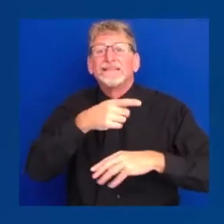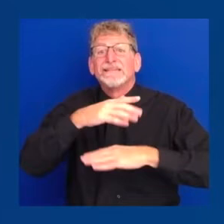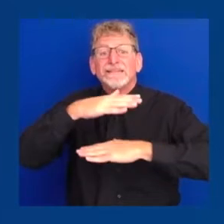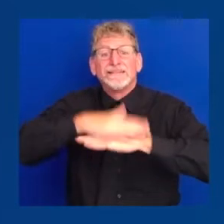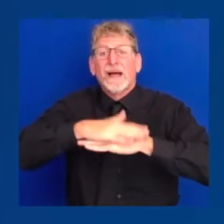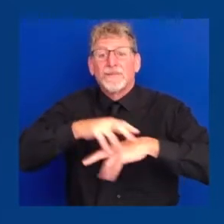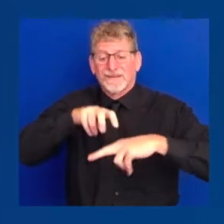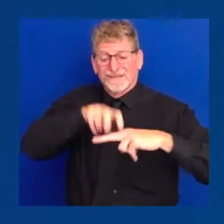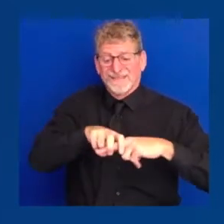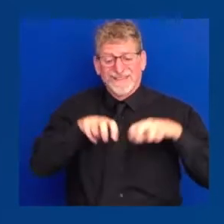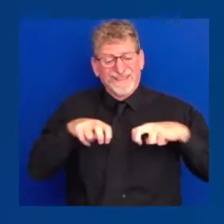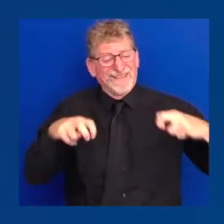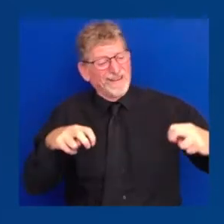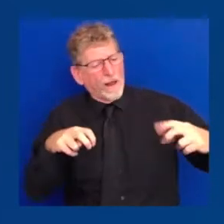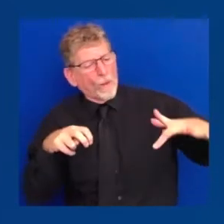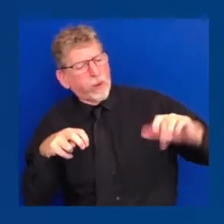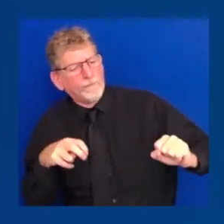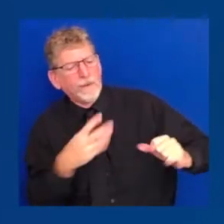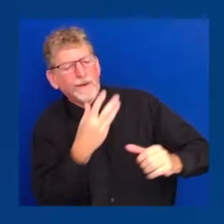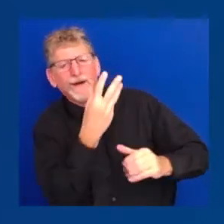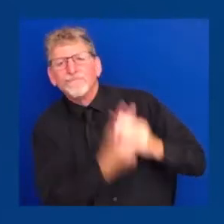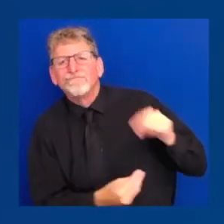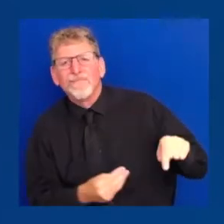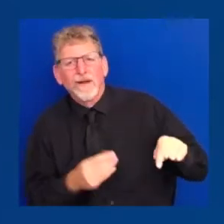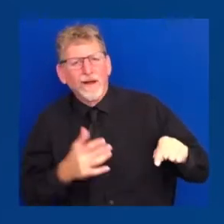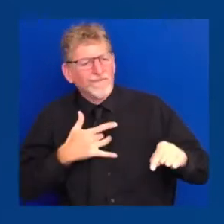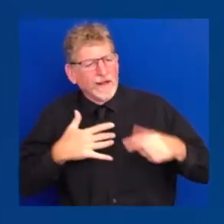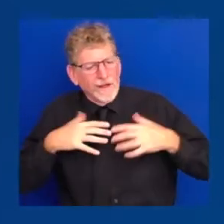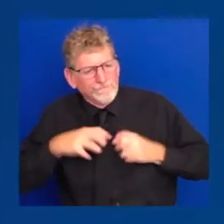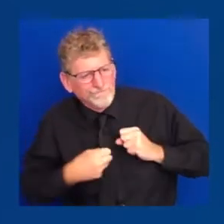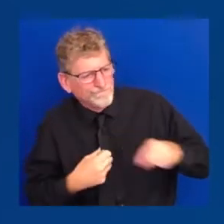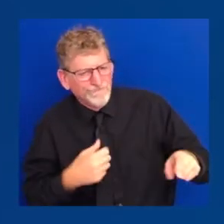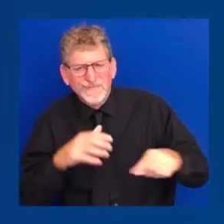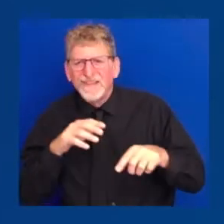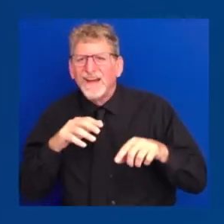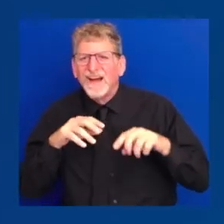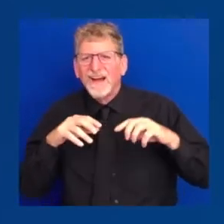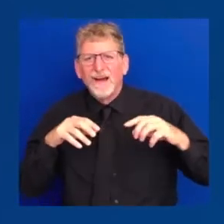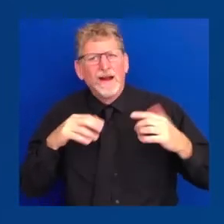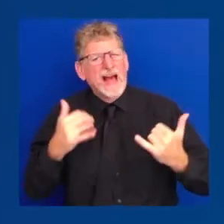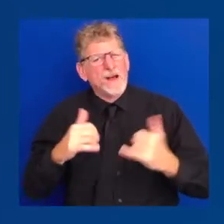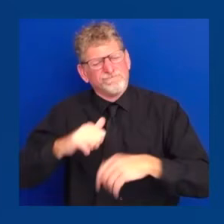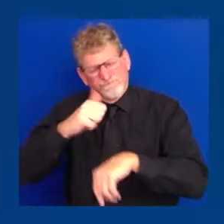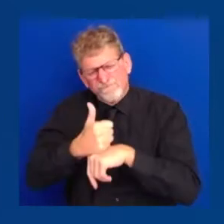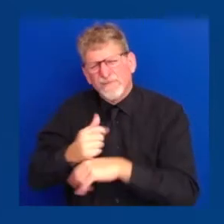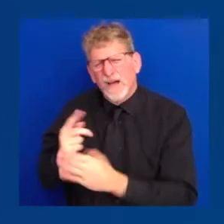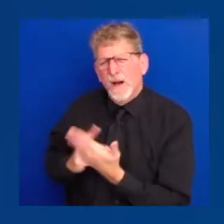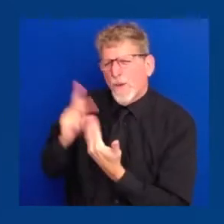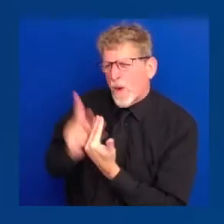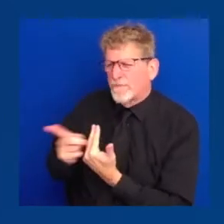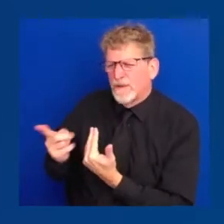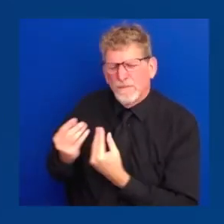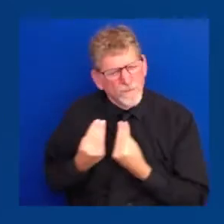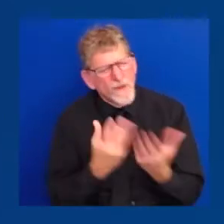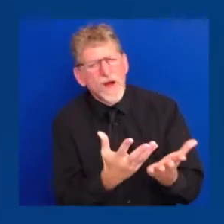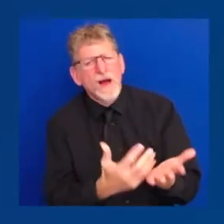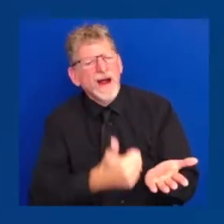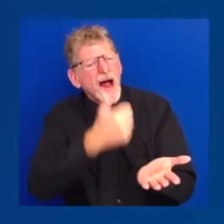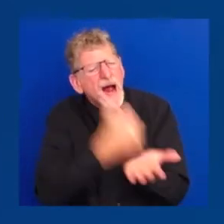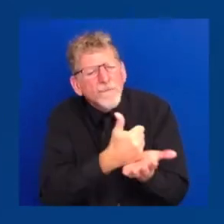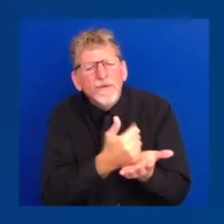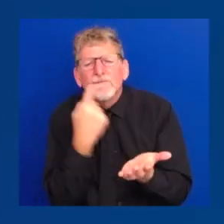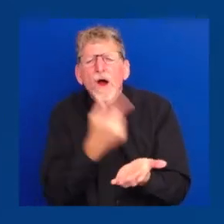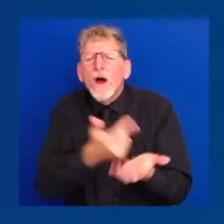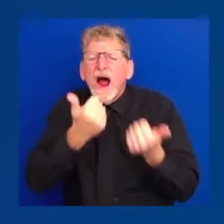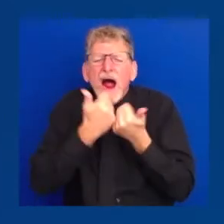to support children and families who have experienced the loss of a loved one due to COVID. This includes leveraging every program at our disposal